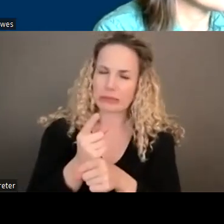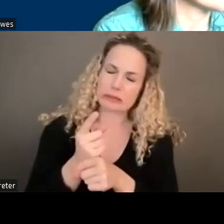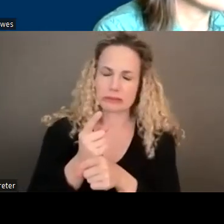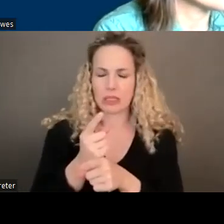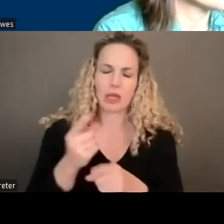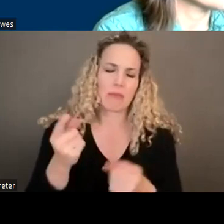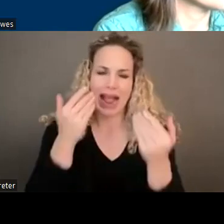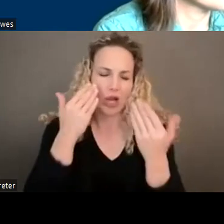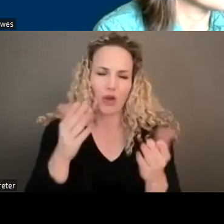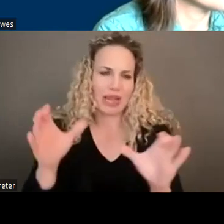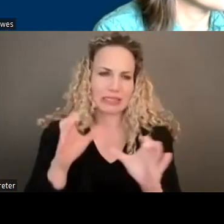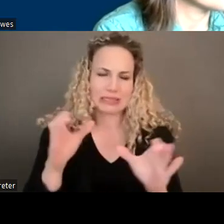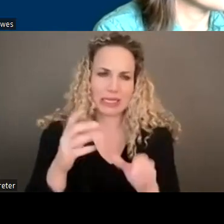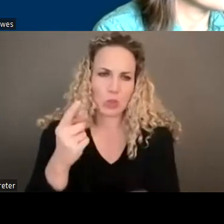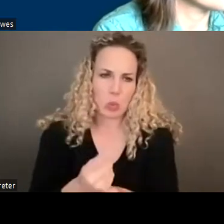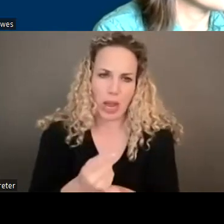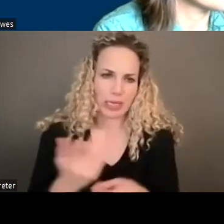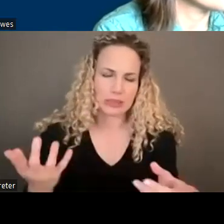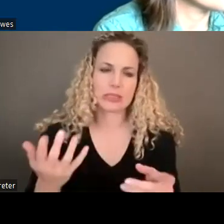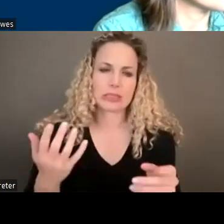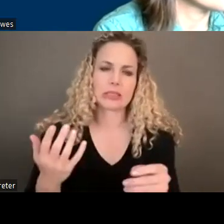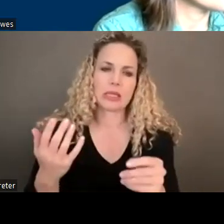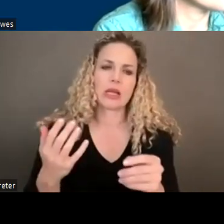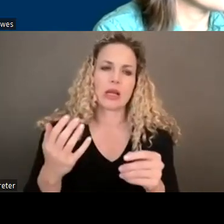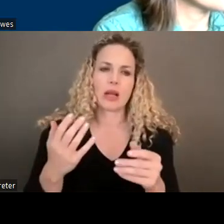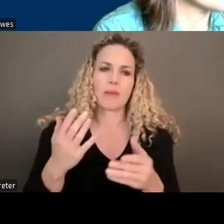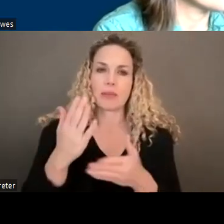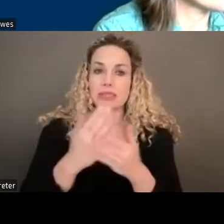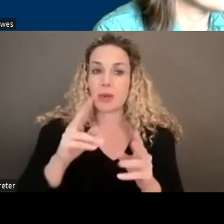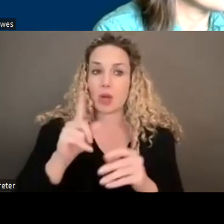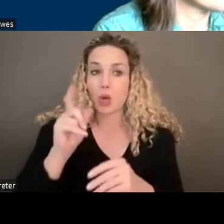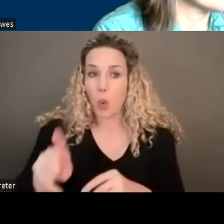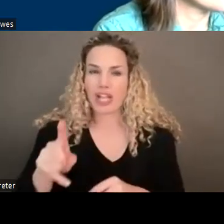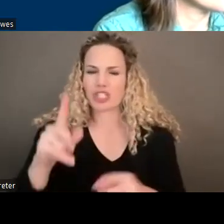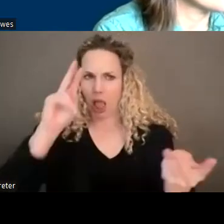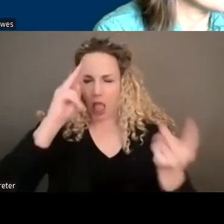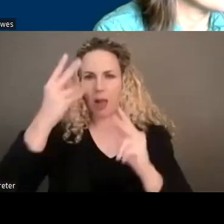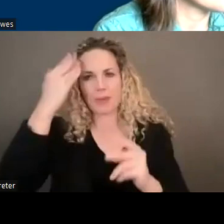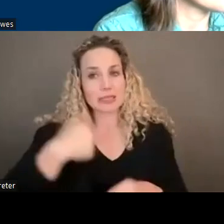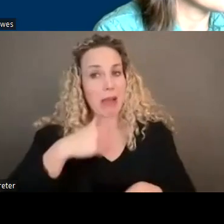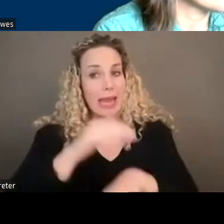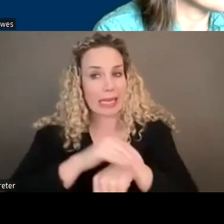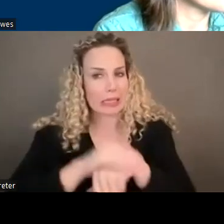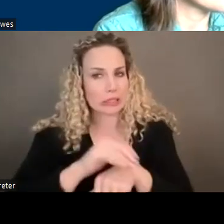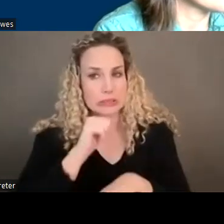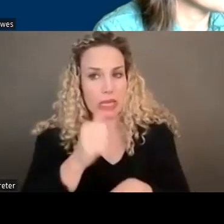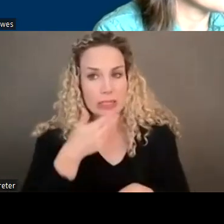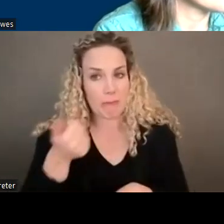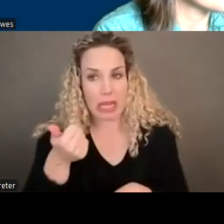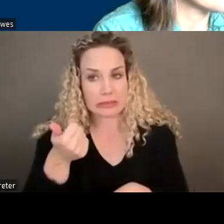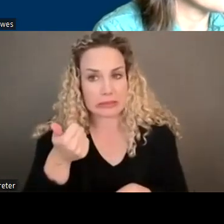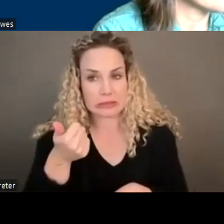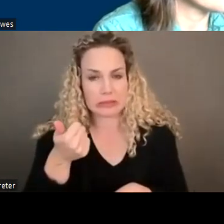I don't know. Maybe some question because my English is not that much good. Maybe I